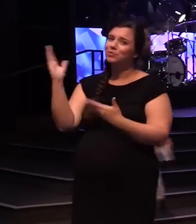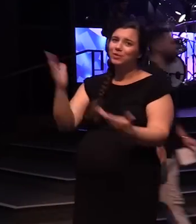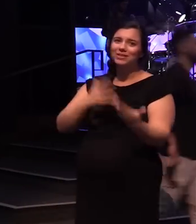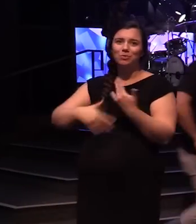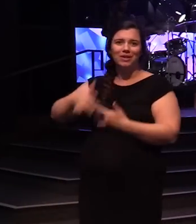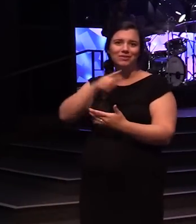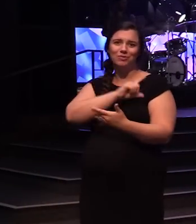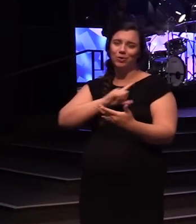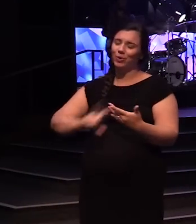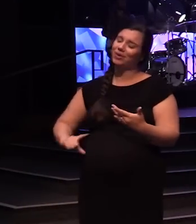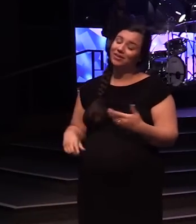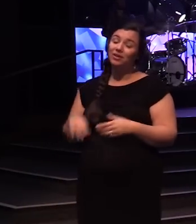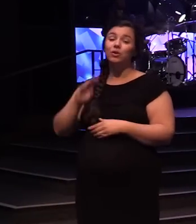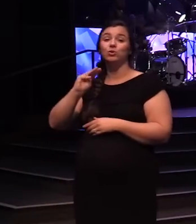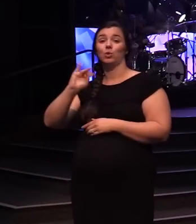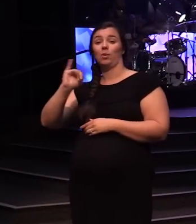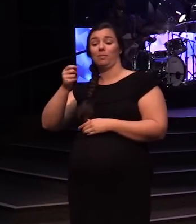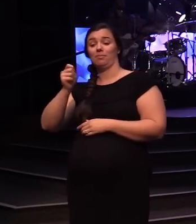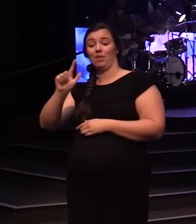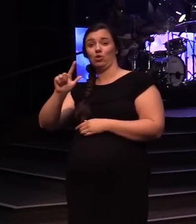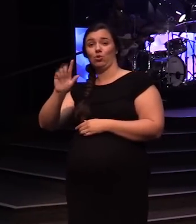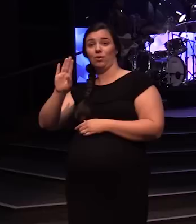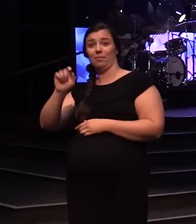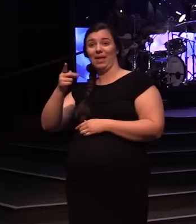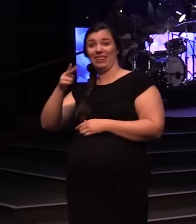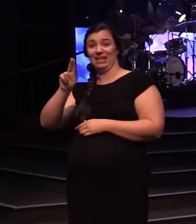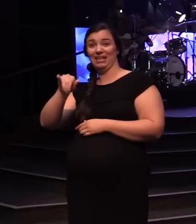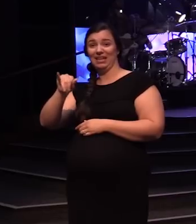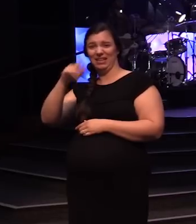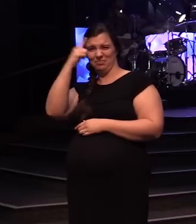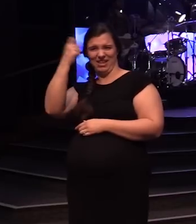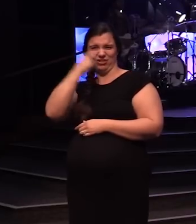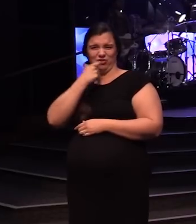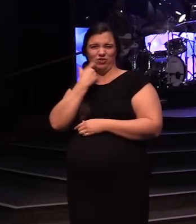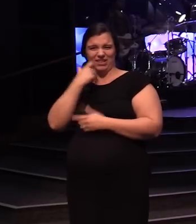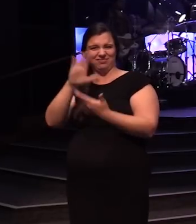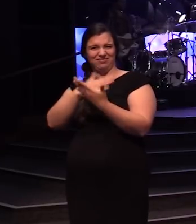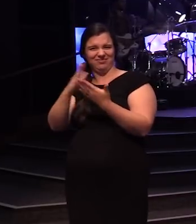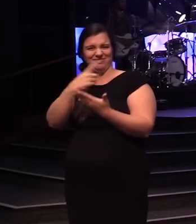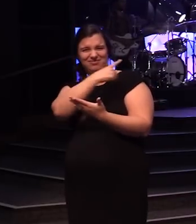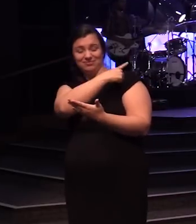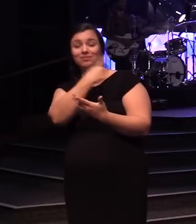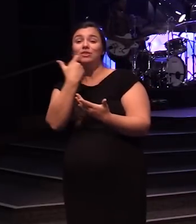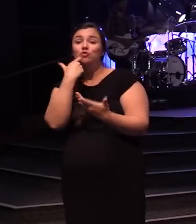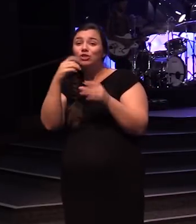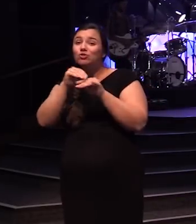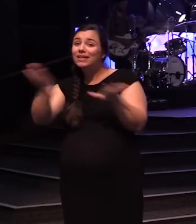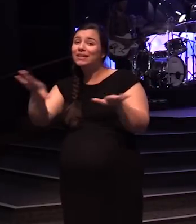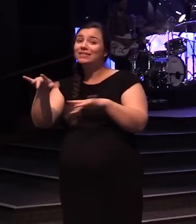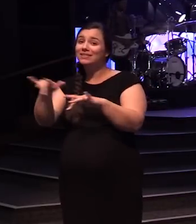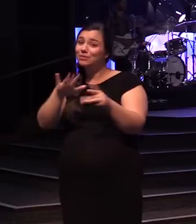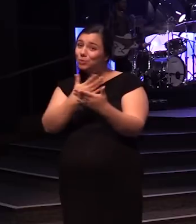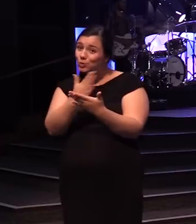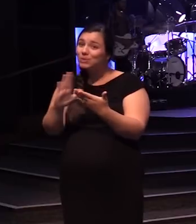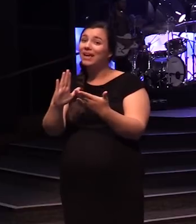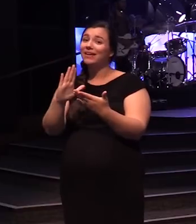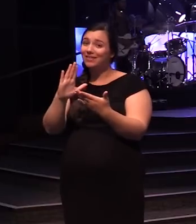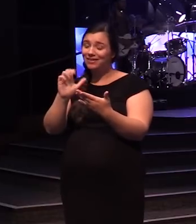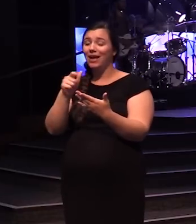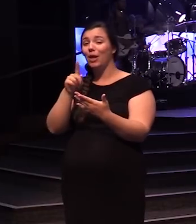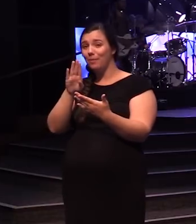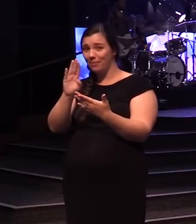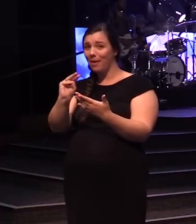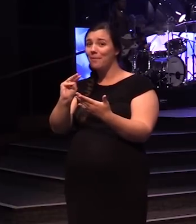Well, Michael Bethany, who is up here today, he just released an album that's available right now